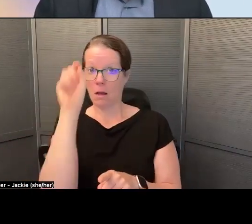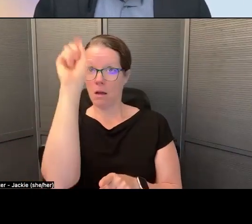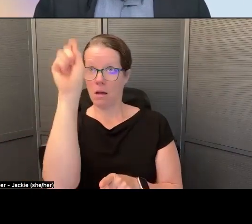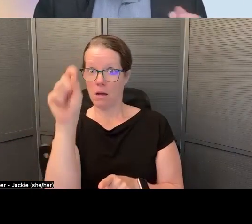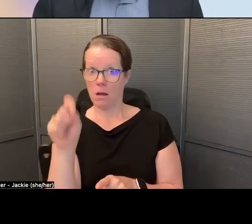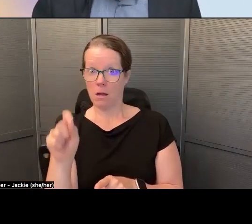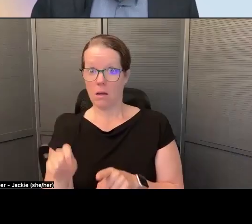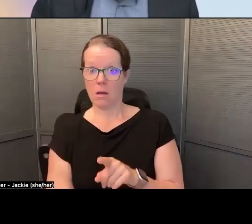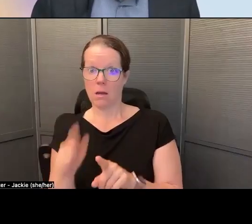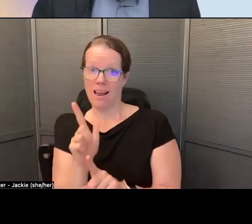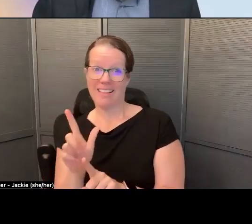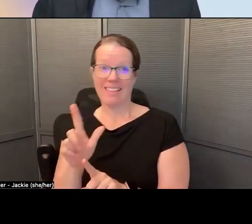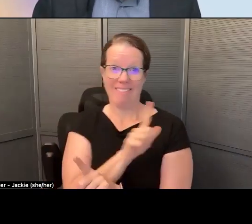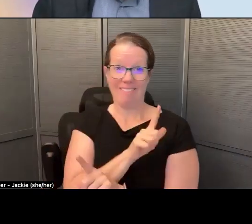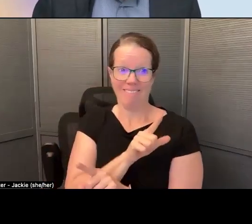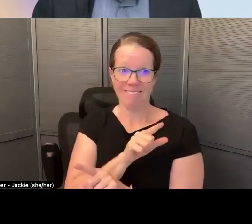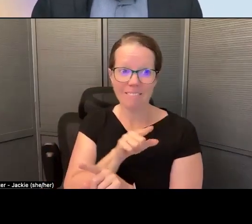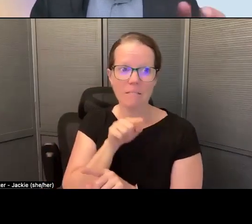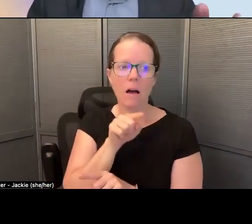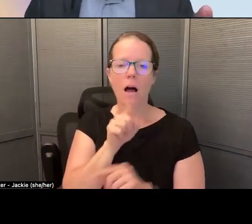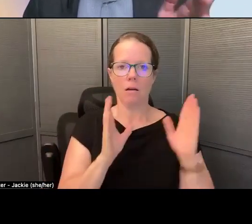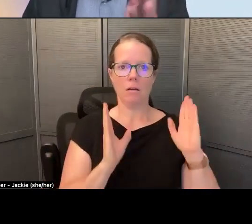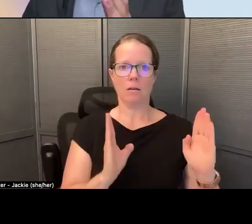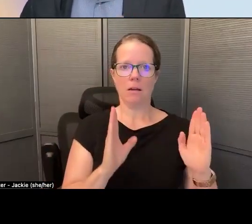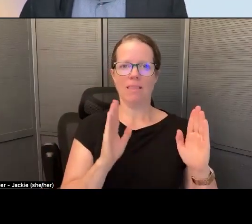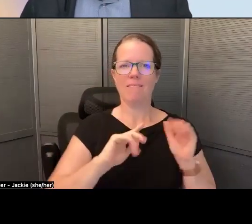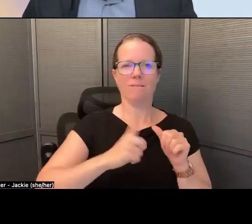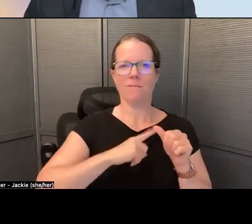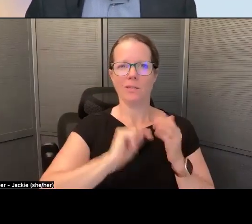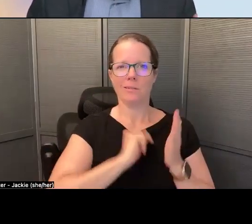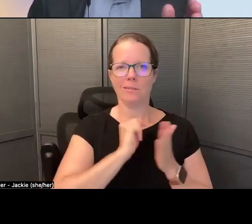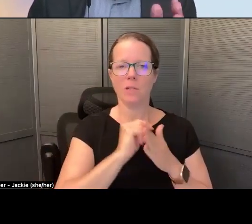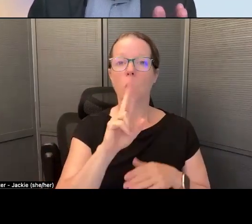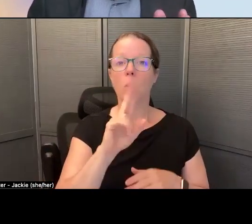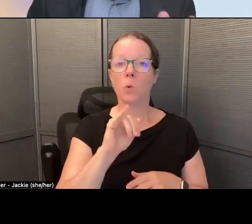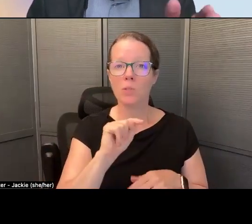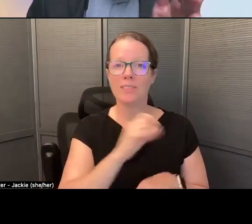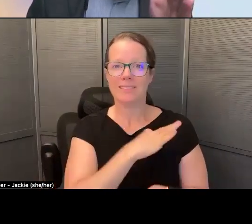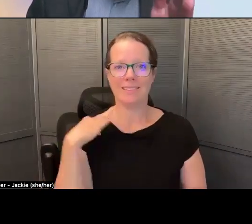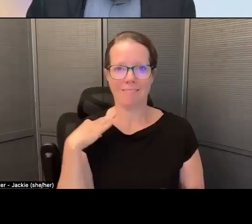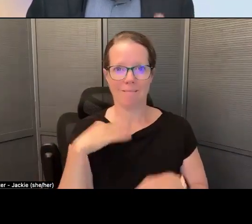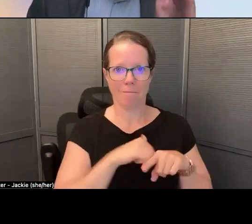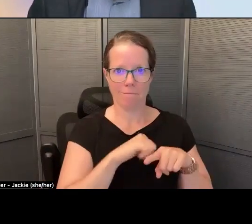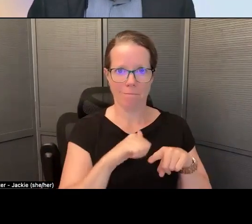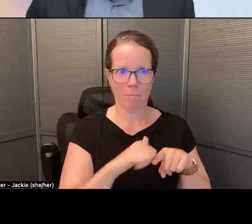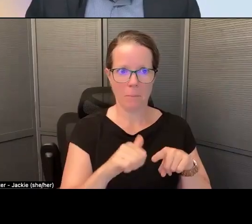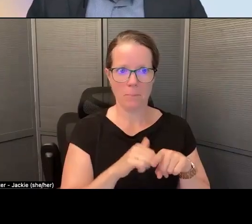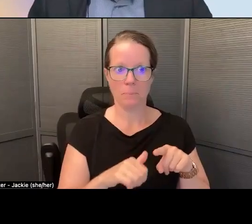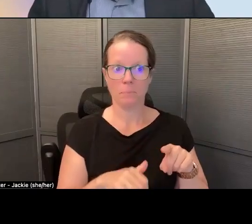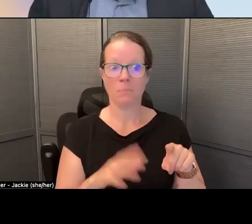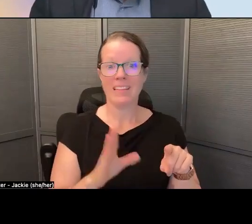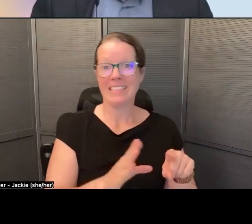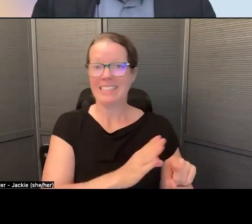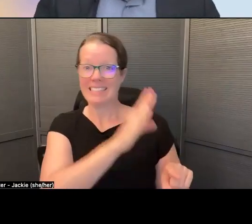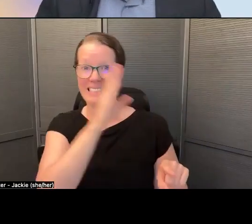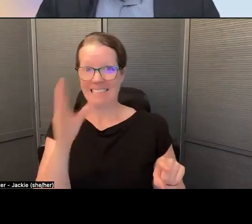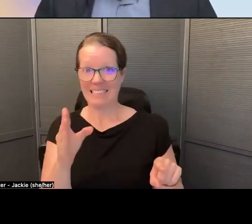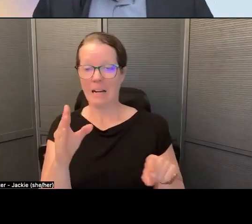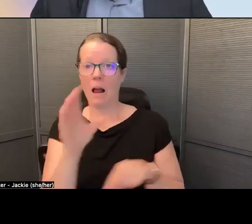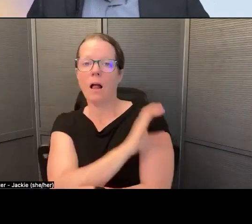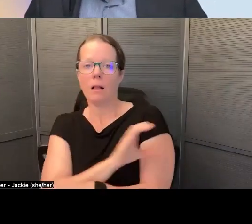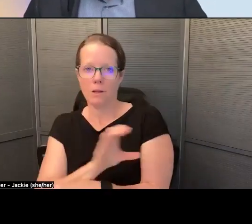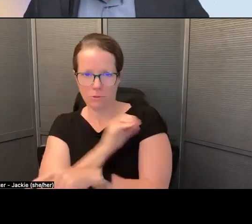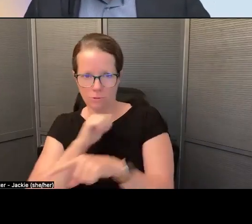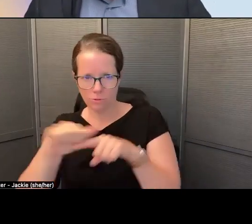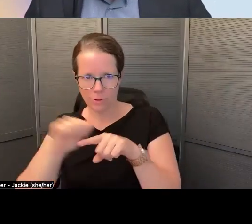is the unit staff training period, and to the right of that dotted line to the solid vertical line is the clinical